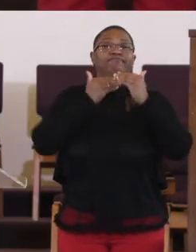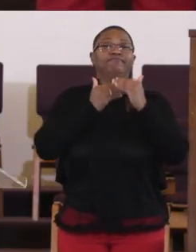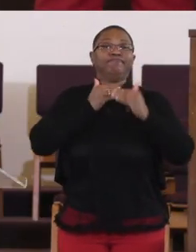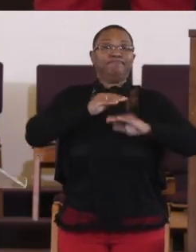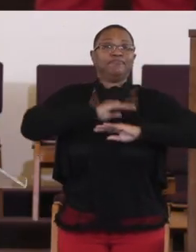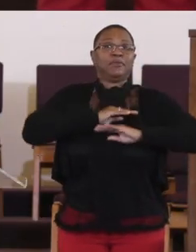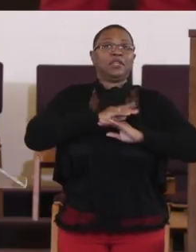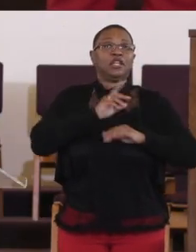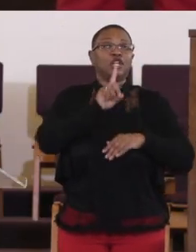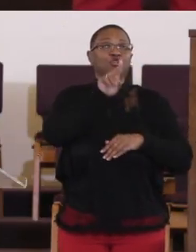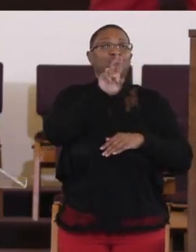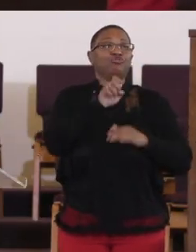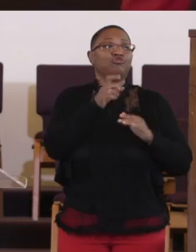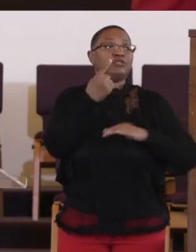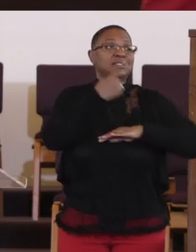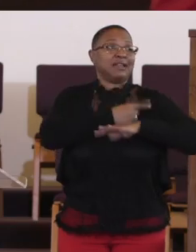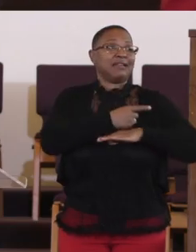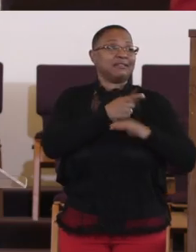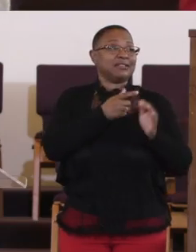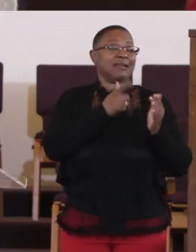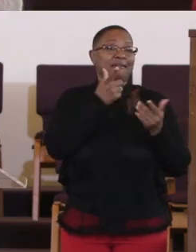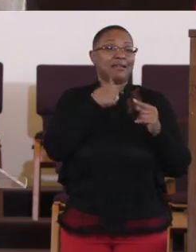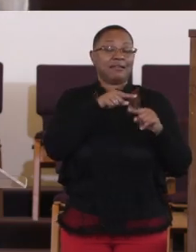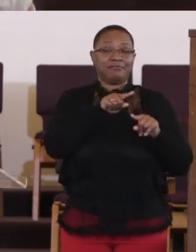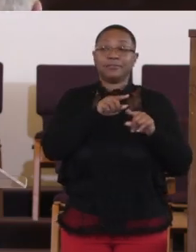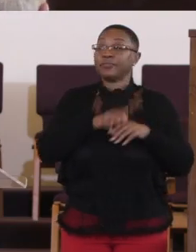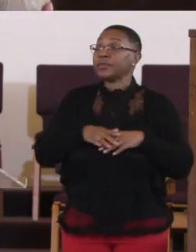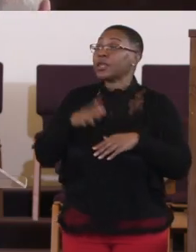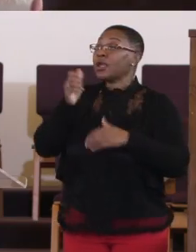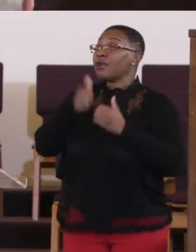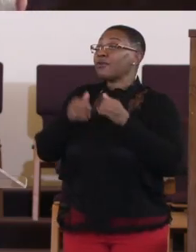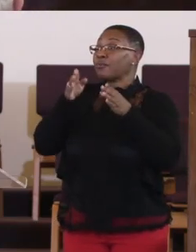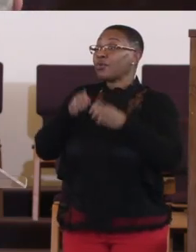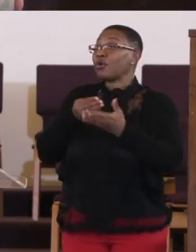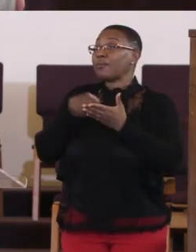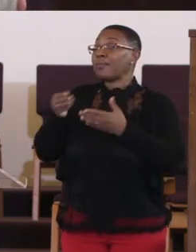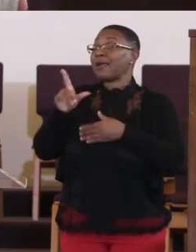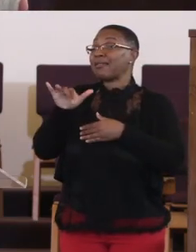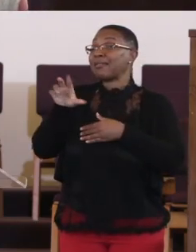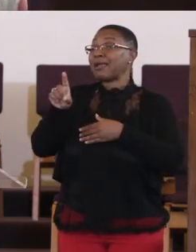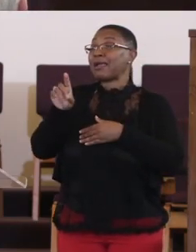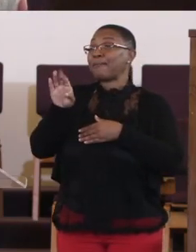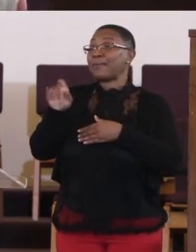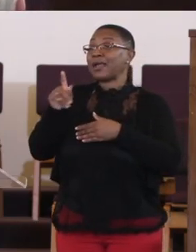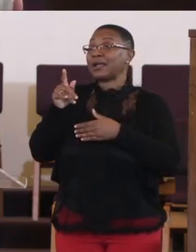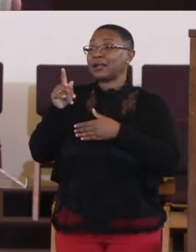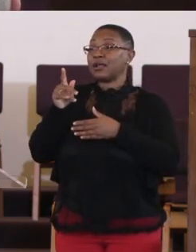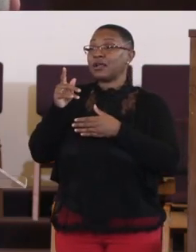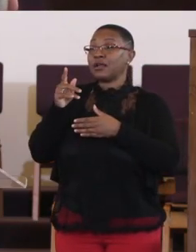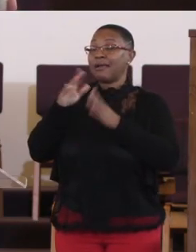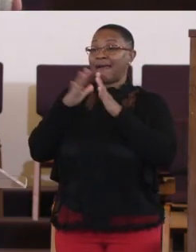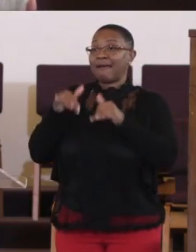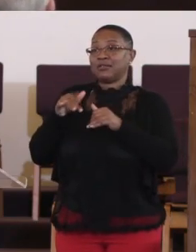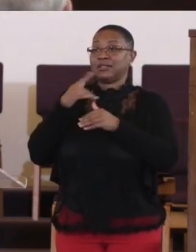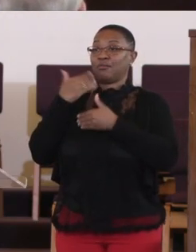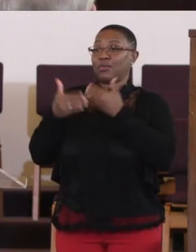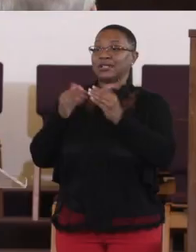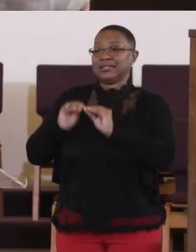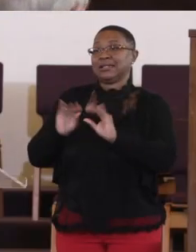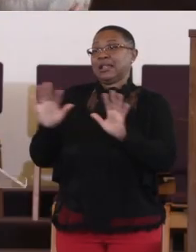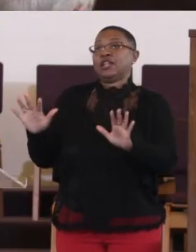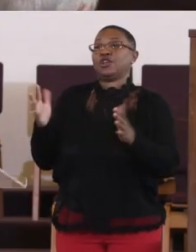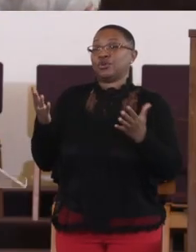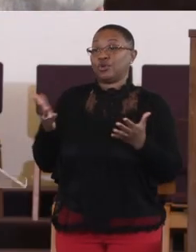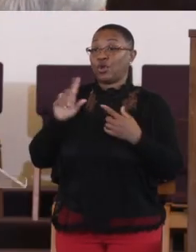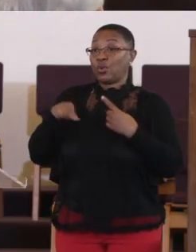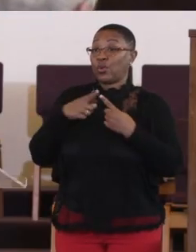Yeah, again, everybody who buys a land bank property, the process could not be clearer. And so